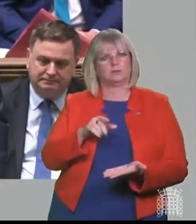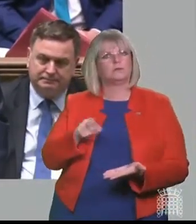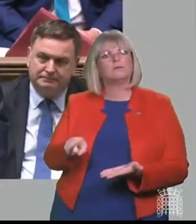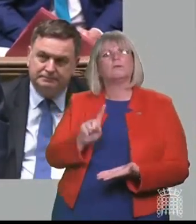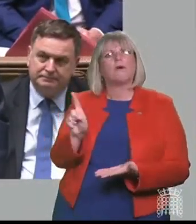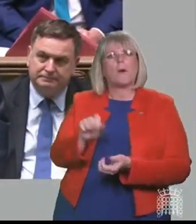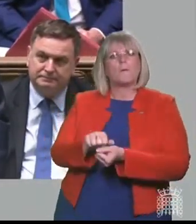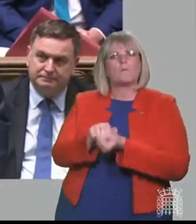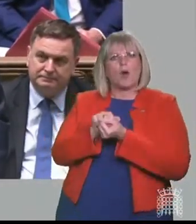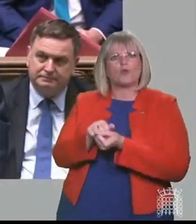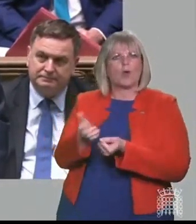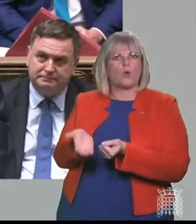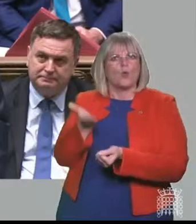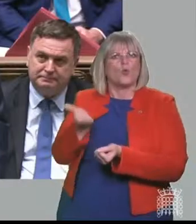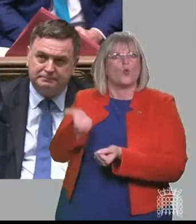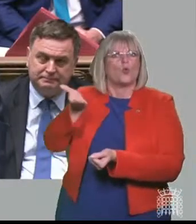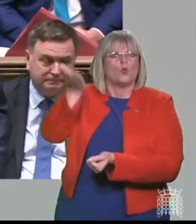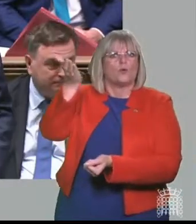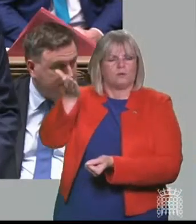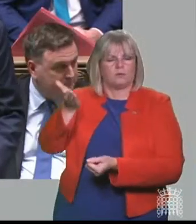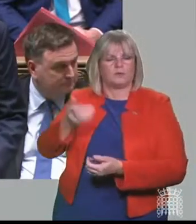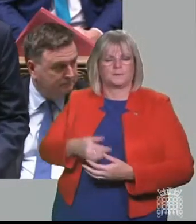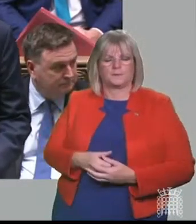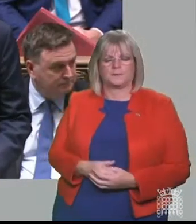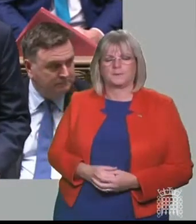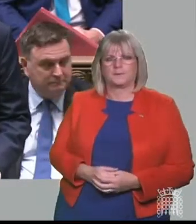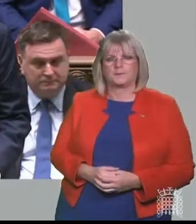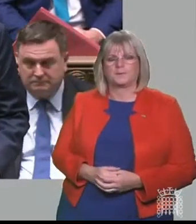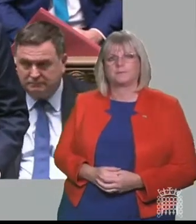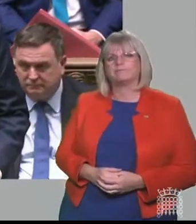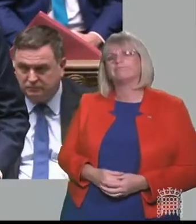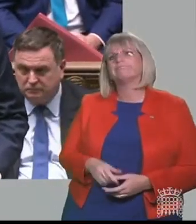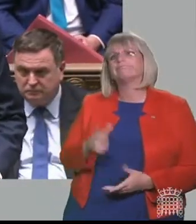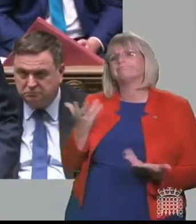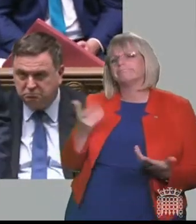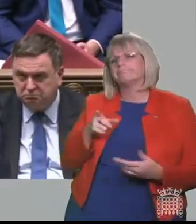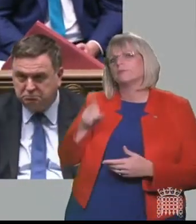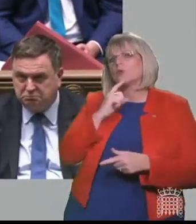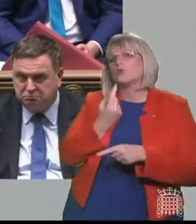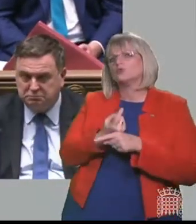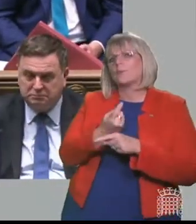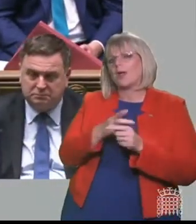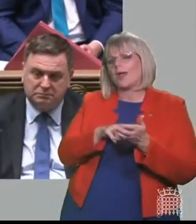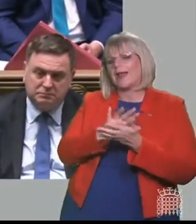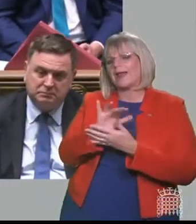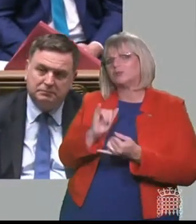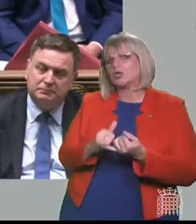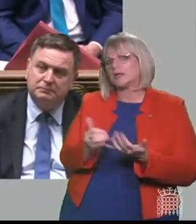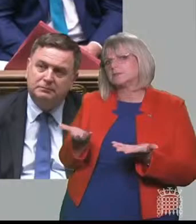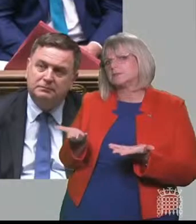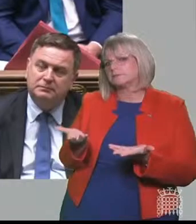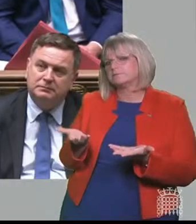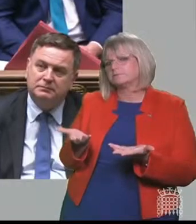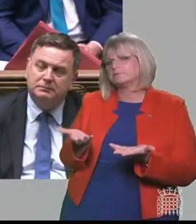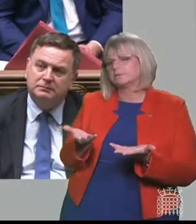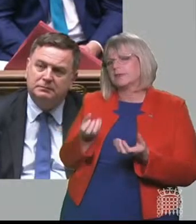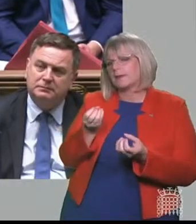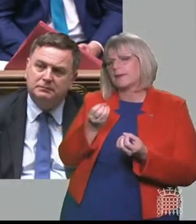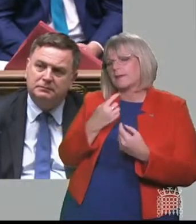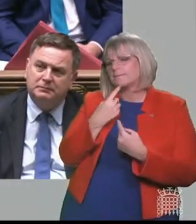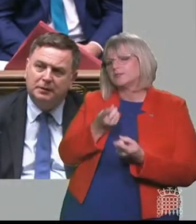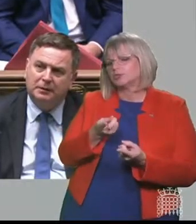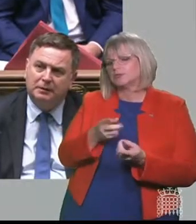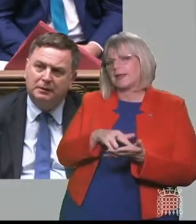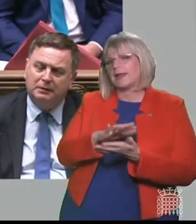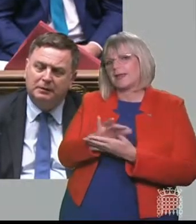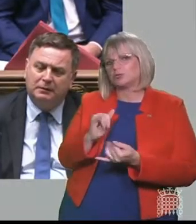Now, she talked about the NHS. And despite the fact